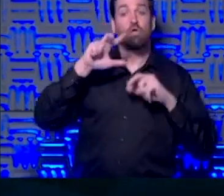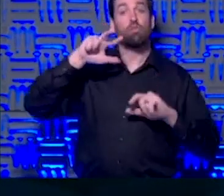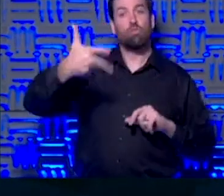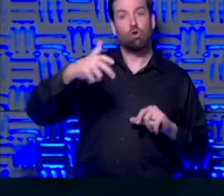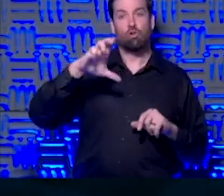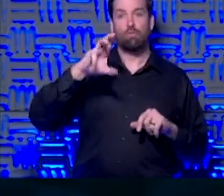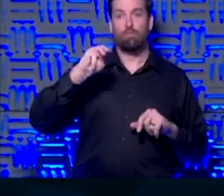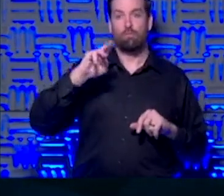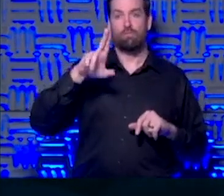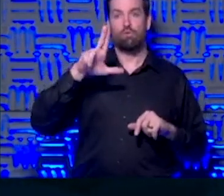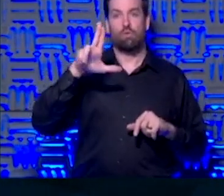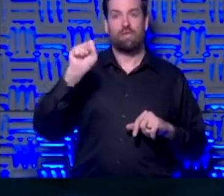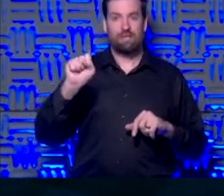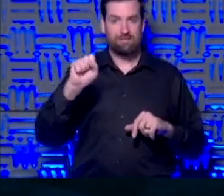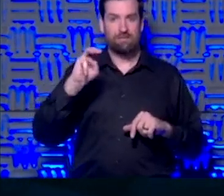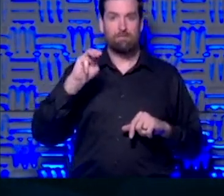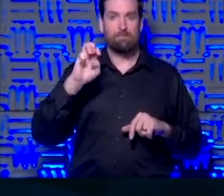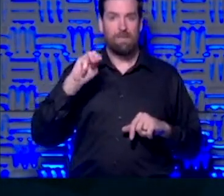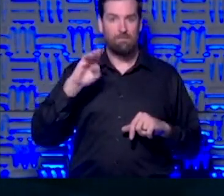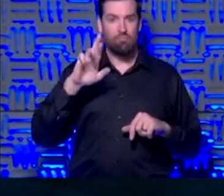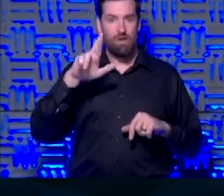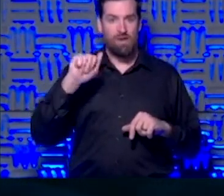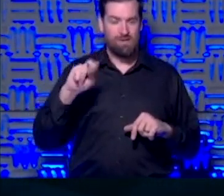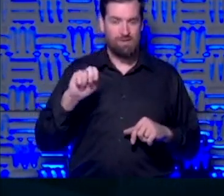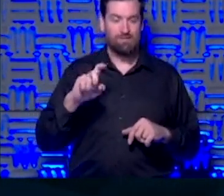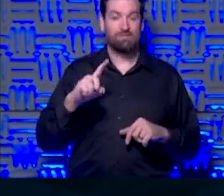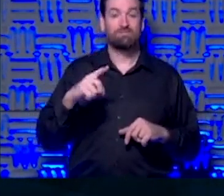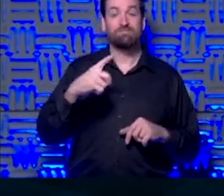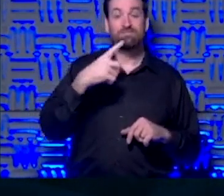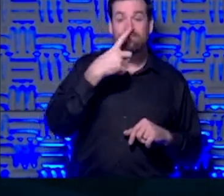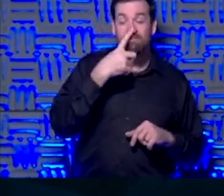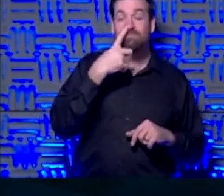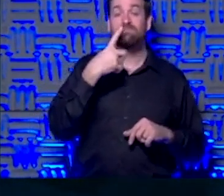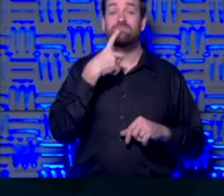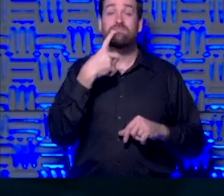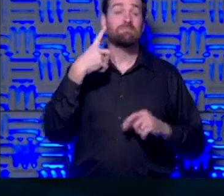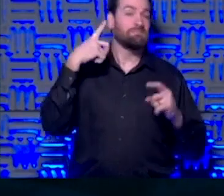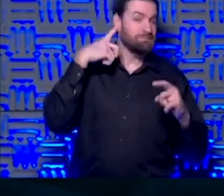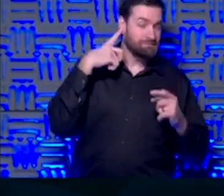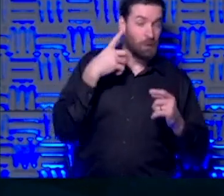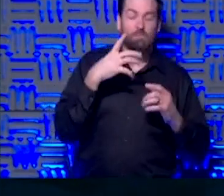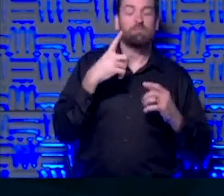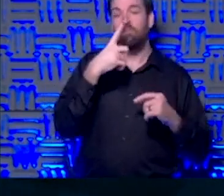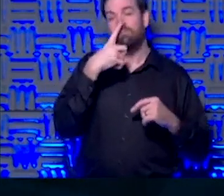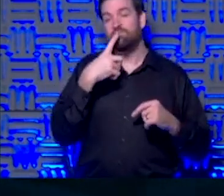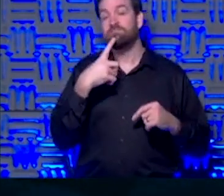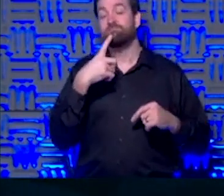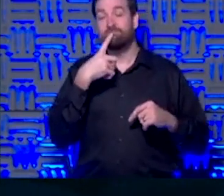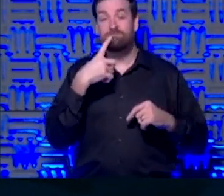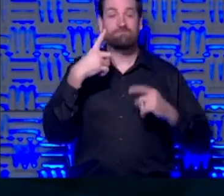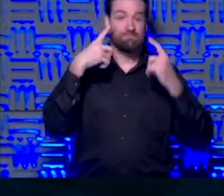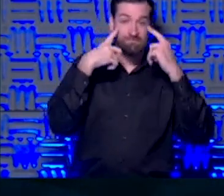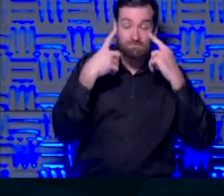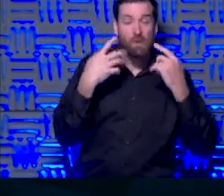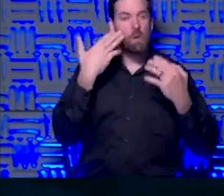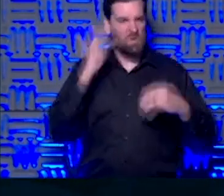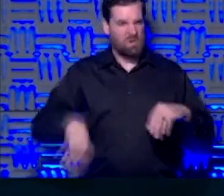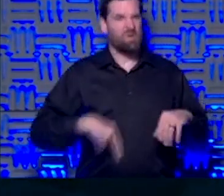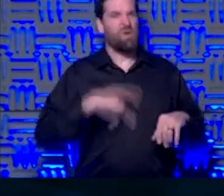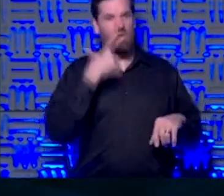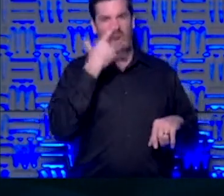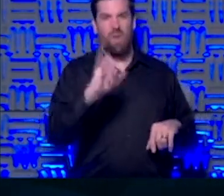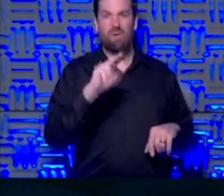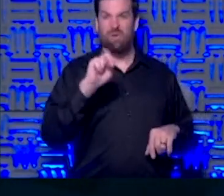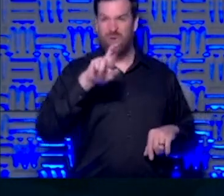membrane, right? 1, 2, 3, trying to cover up all three. Well done. They write, "We know we look nerdy." I'm right there with